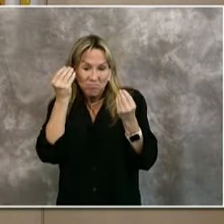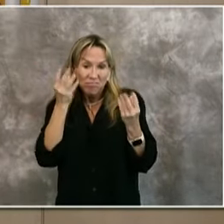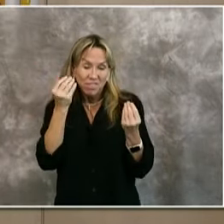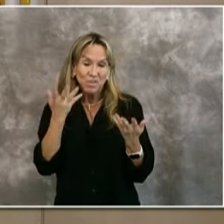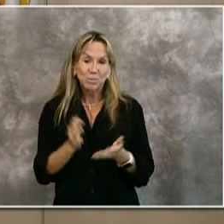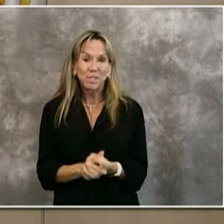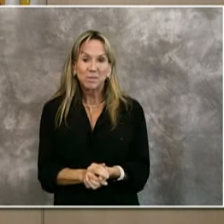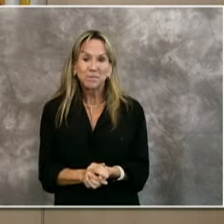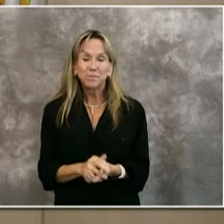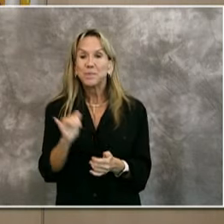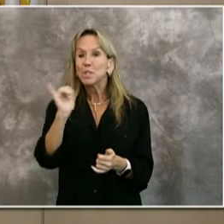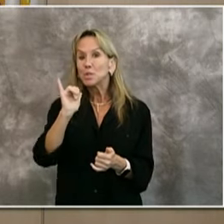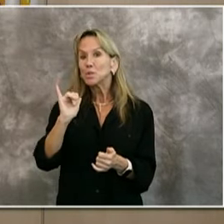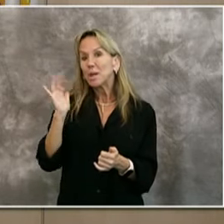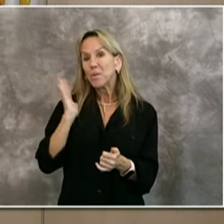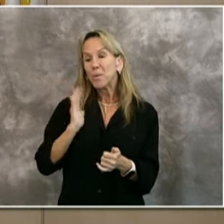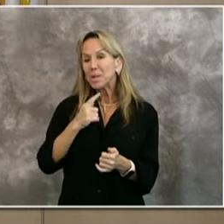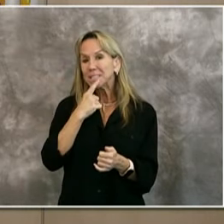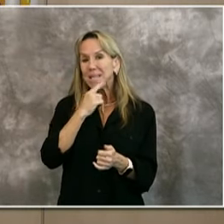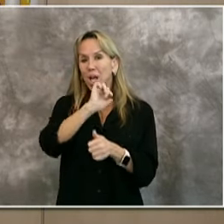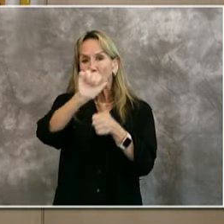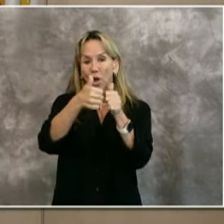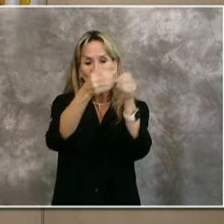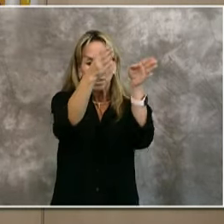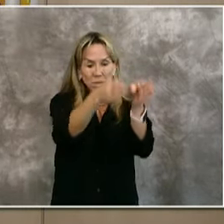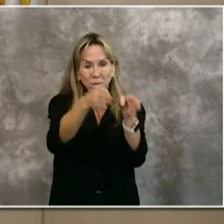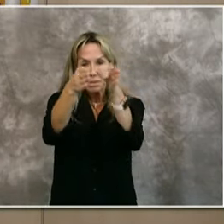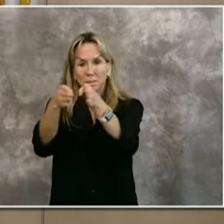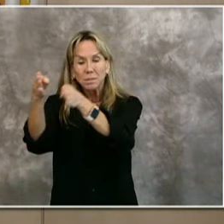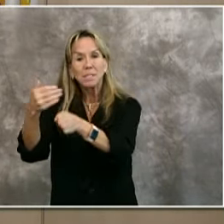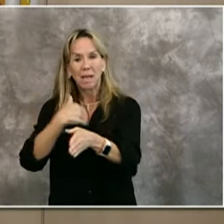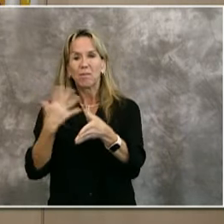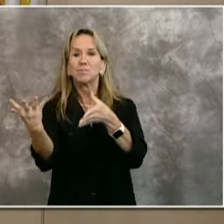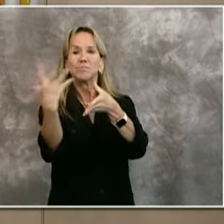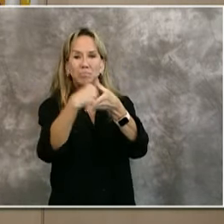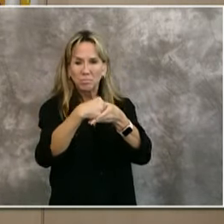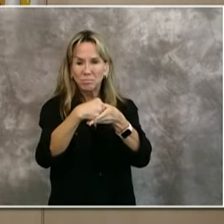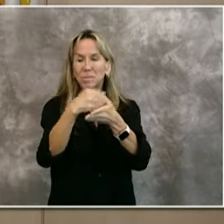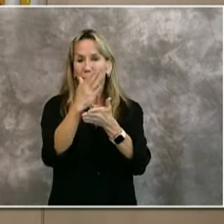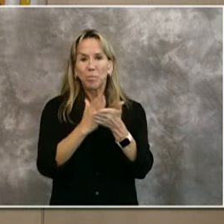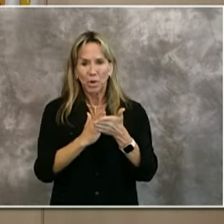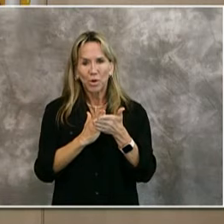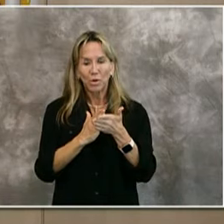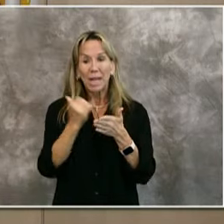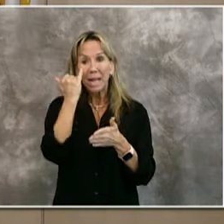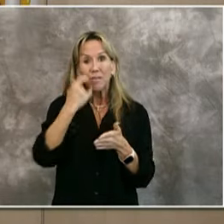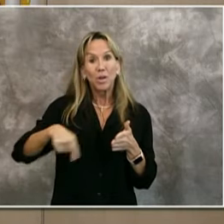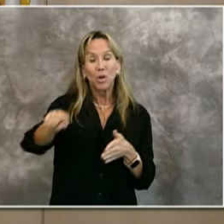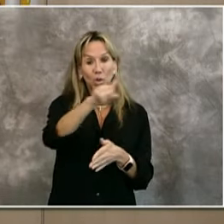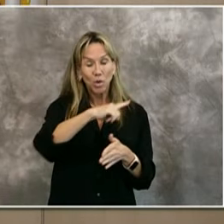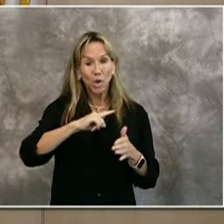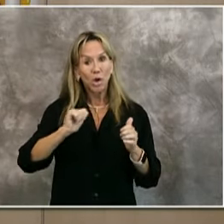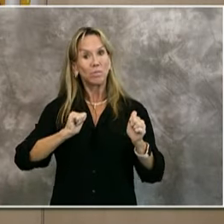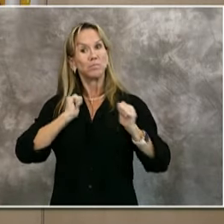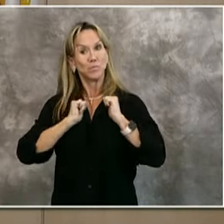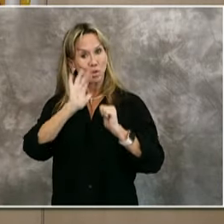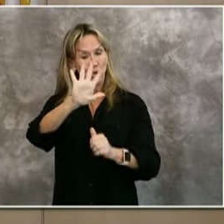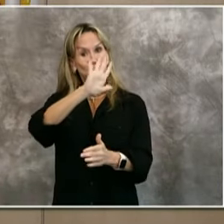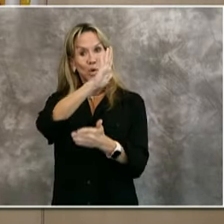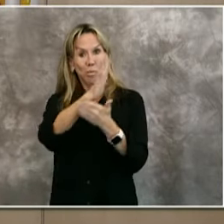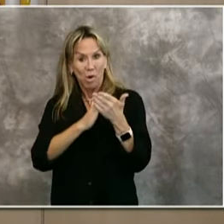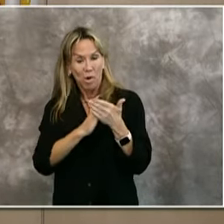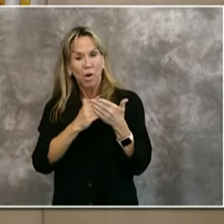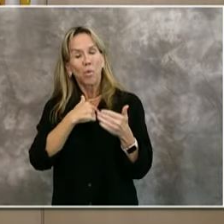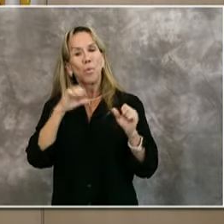statement that everyone has a role to play, and if everyone plays a role, we can address this issue head